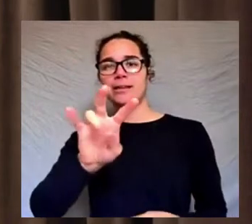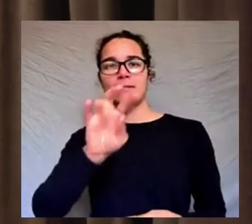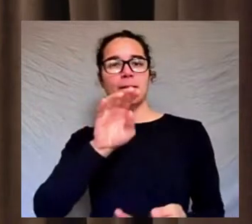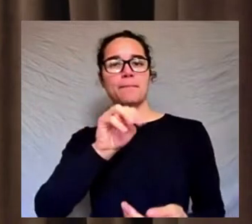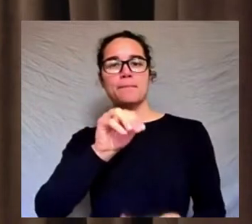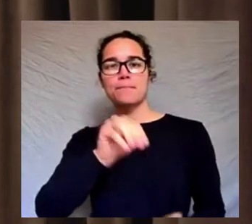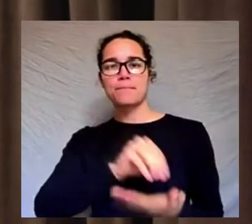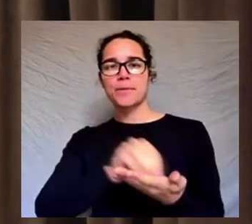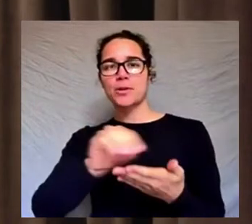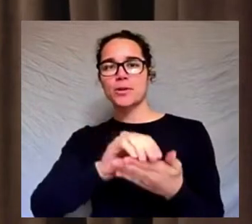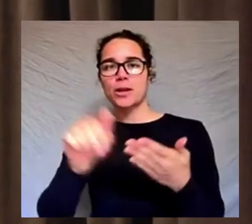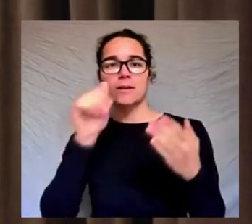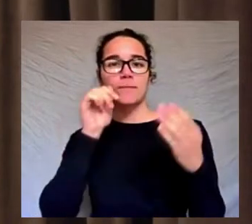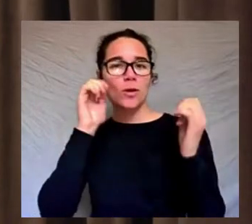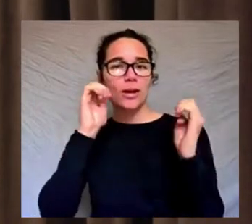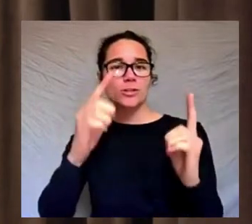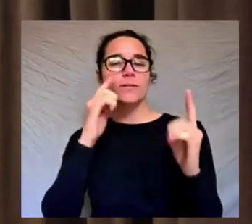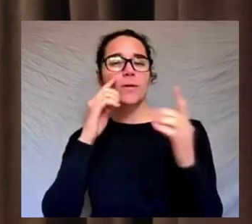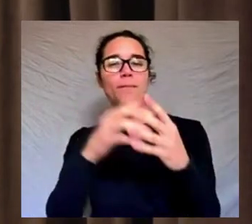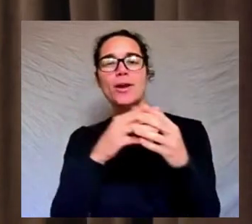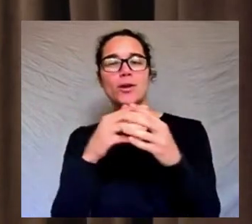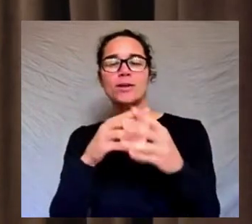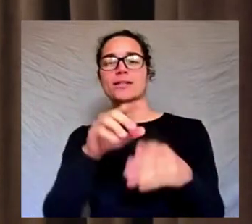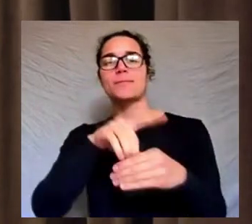American democracy.